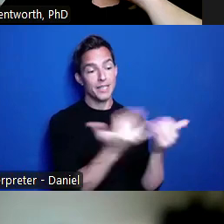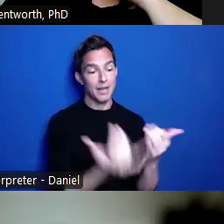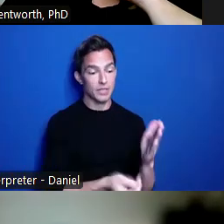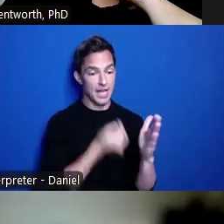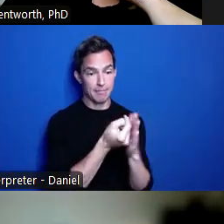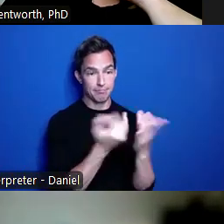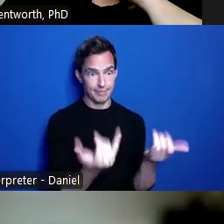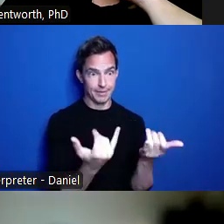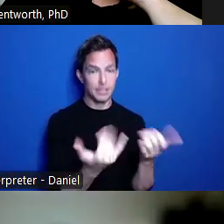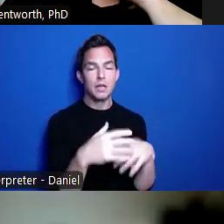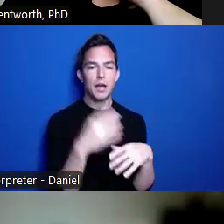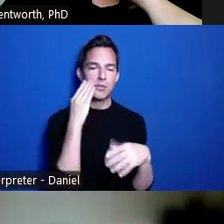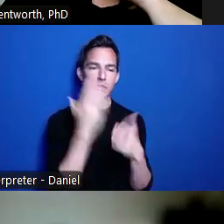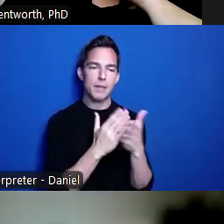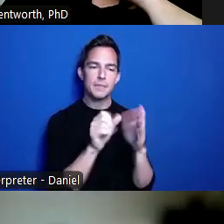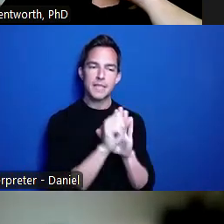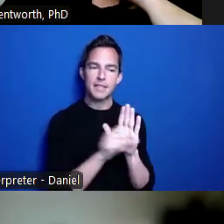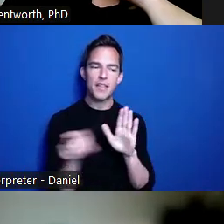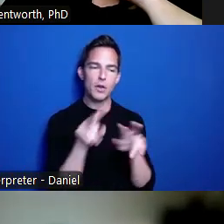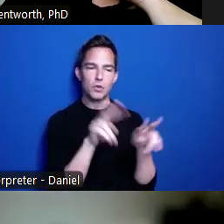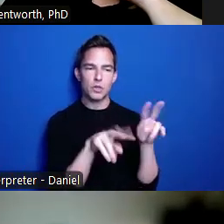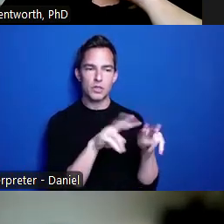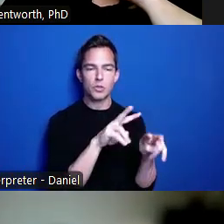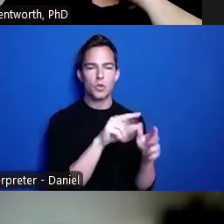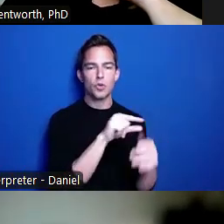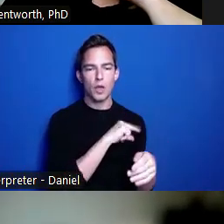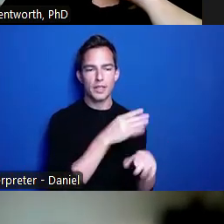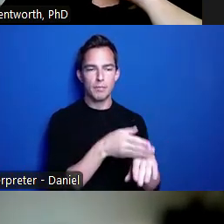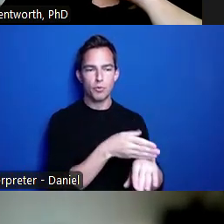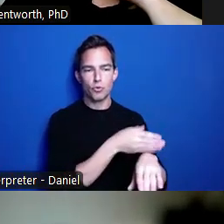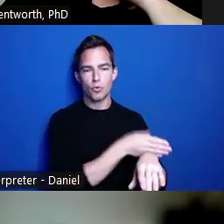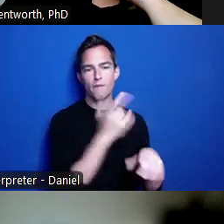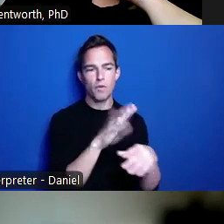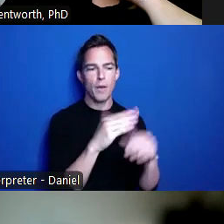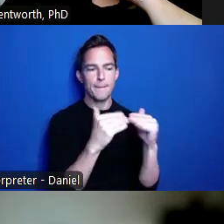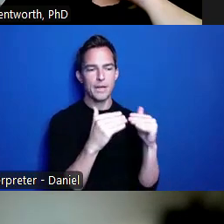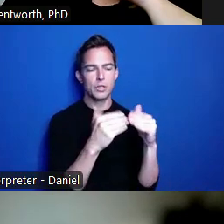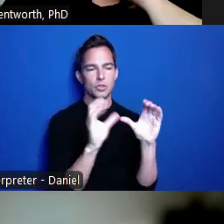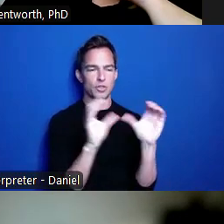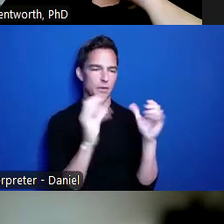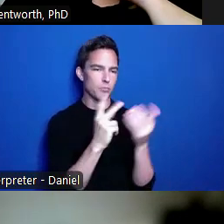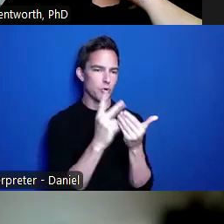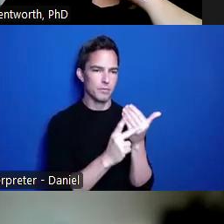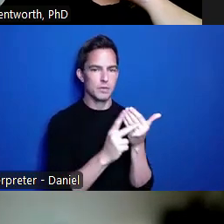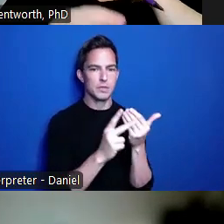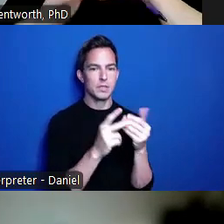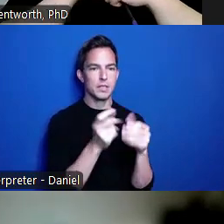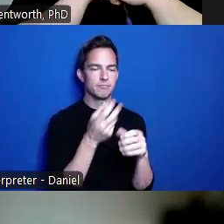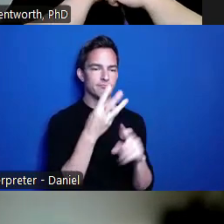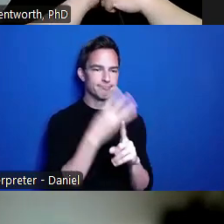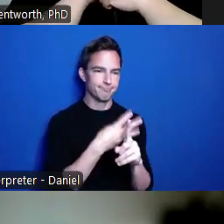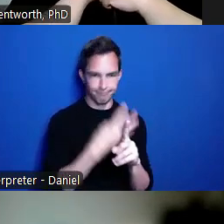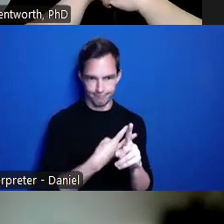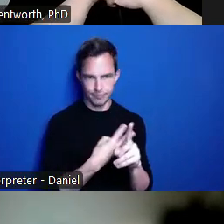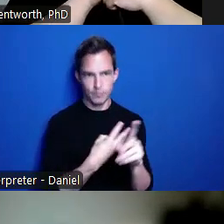will say is that I know some states are looking at quality improvement measures for their peer certification programs biannually. And so I know a lot